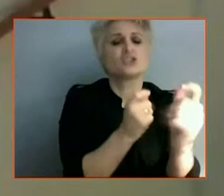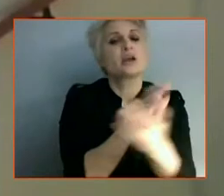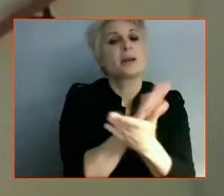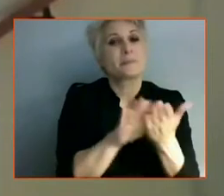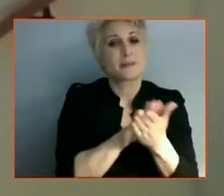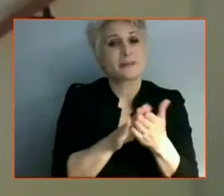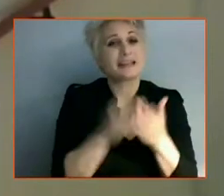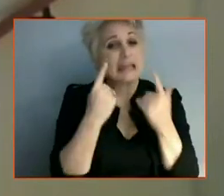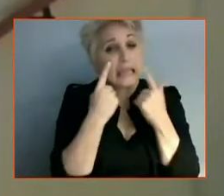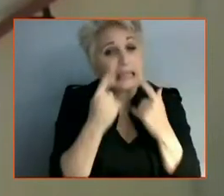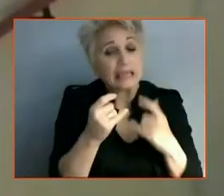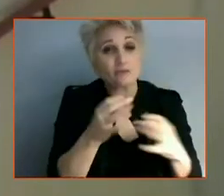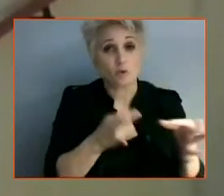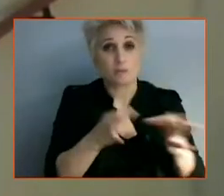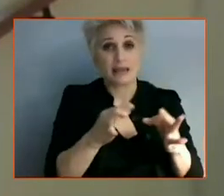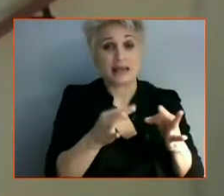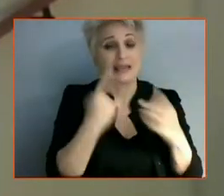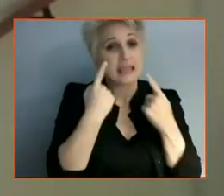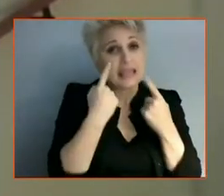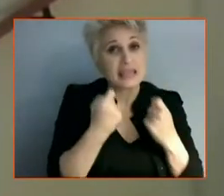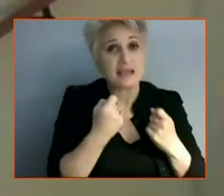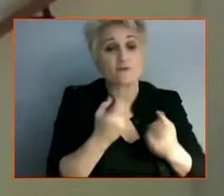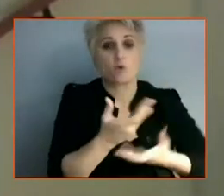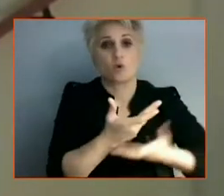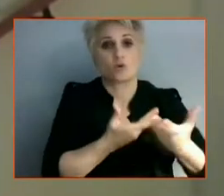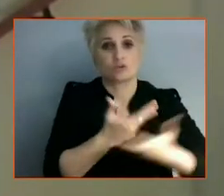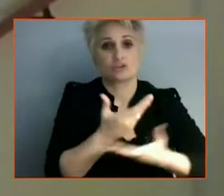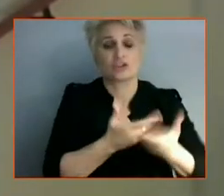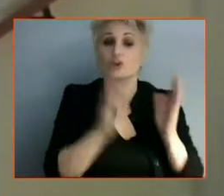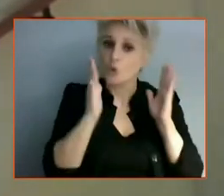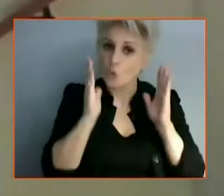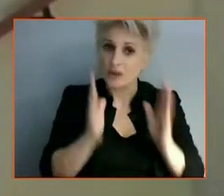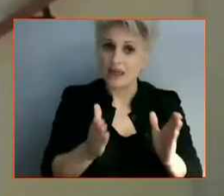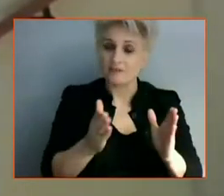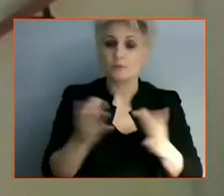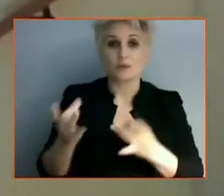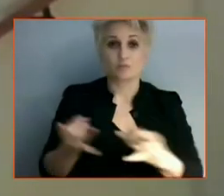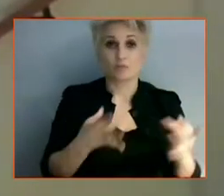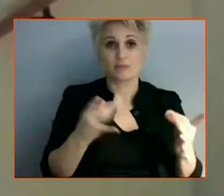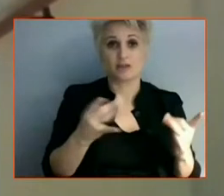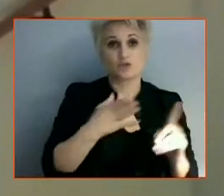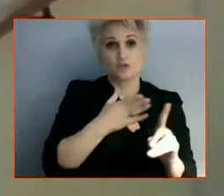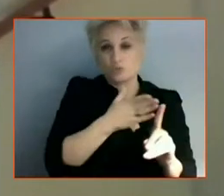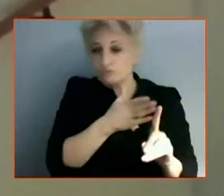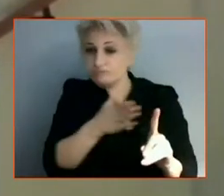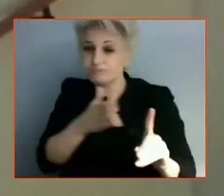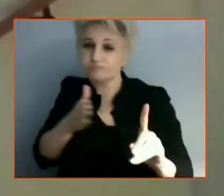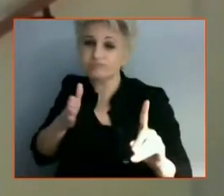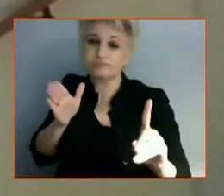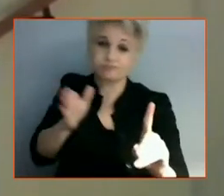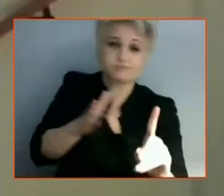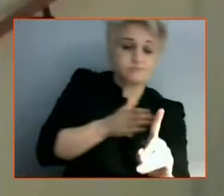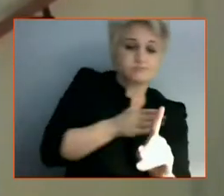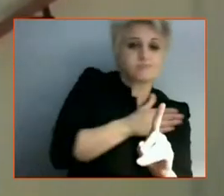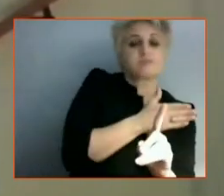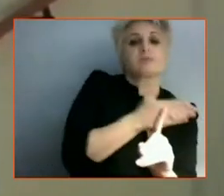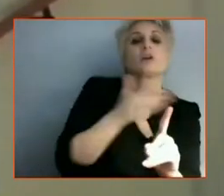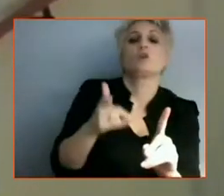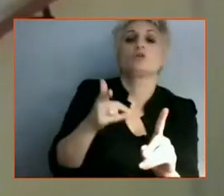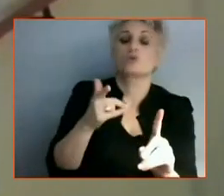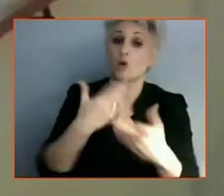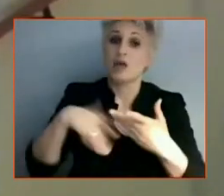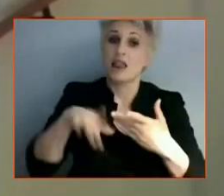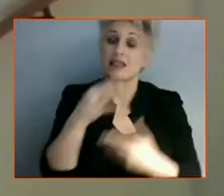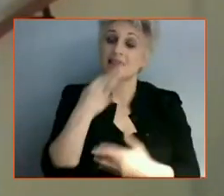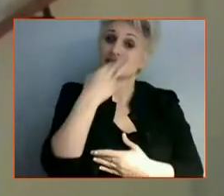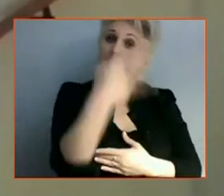arts, we will need to be prepared to go off script. So, let's go off script with our politicians now. And I'd like to